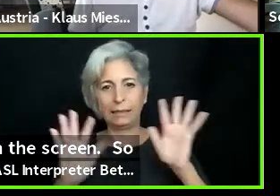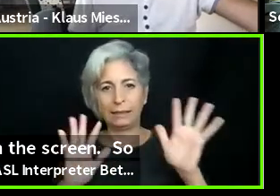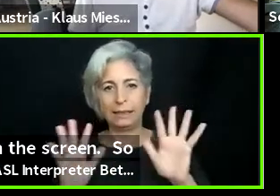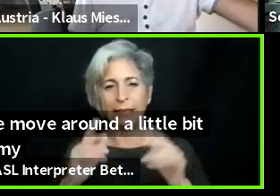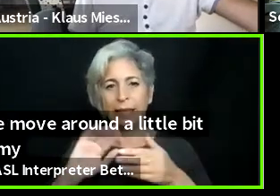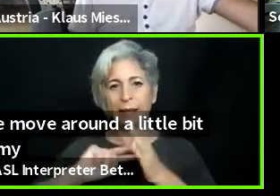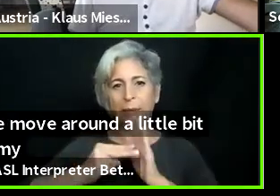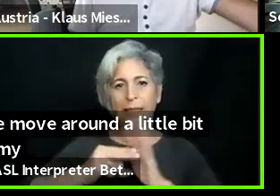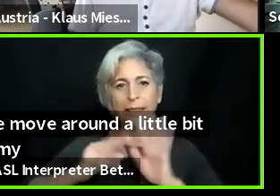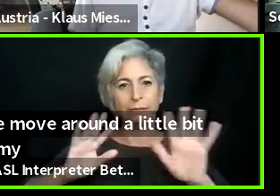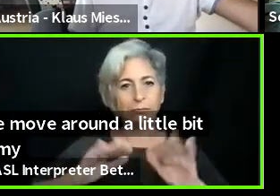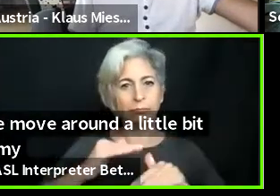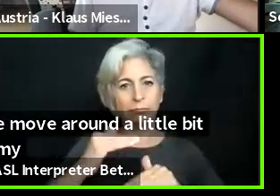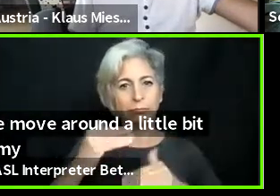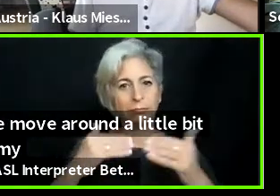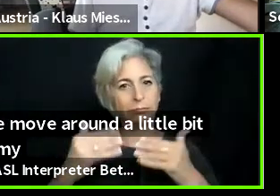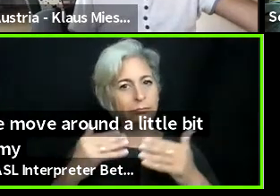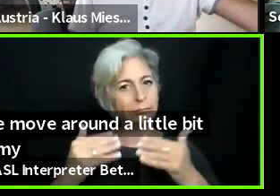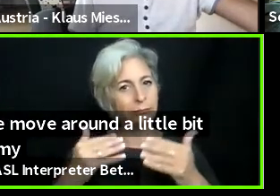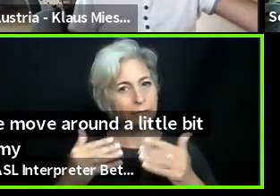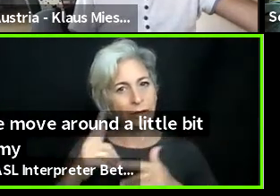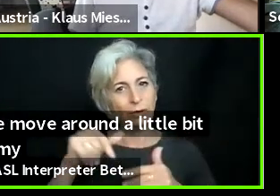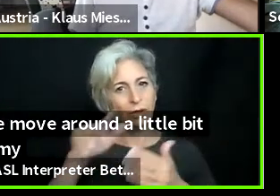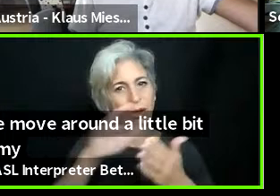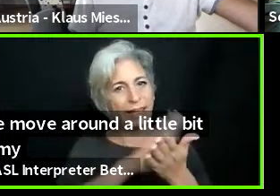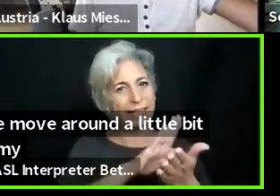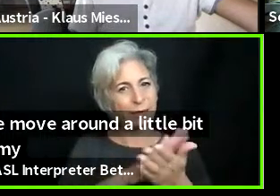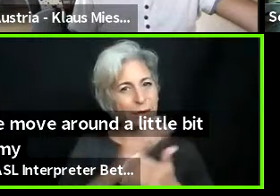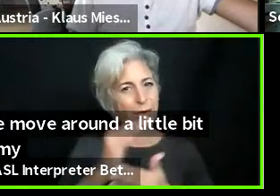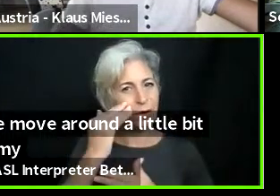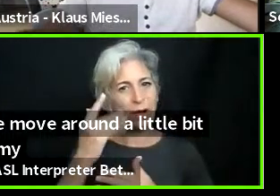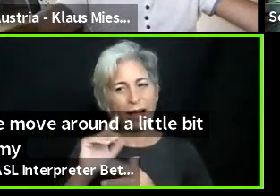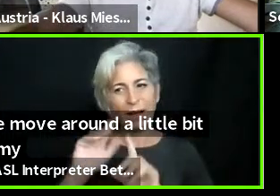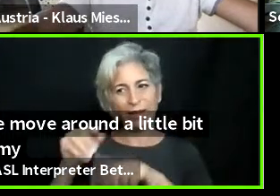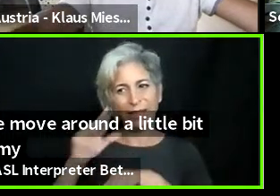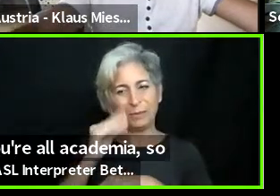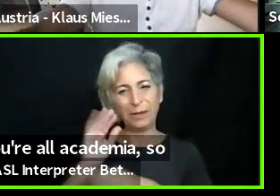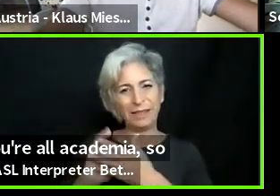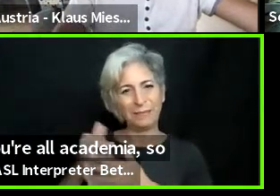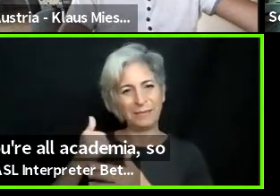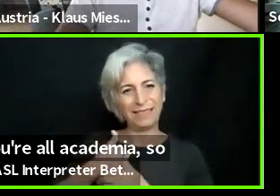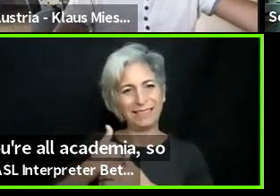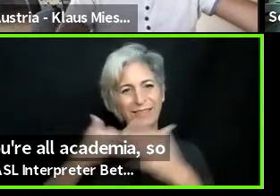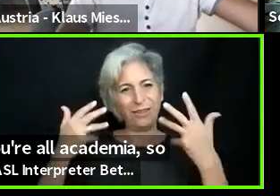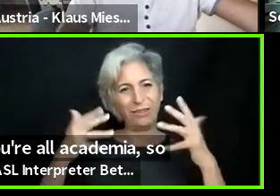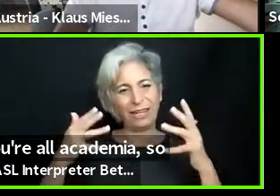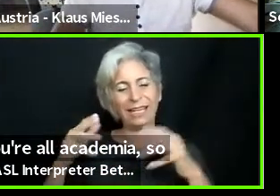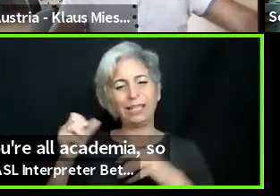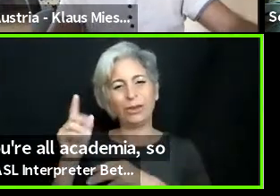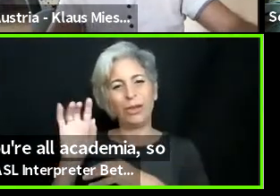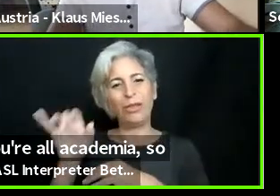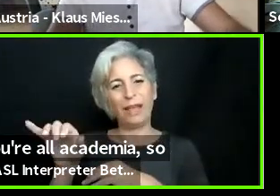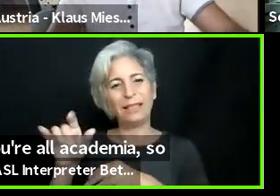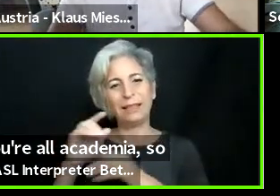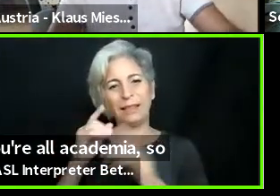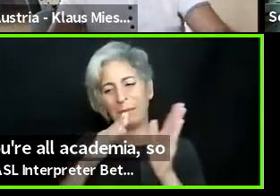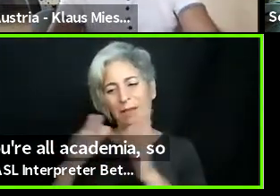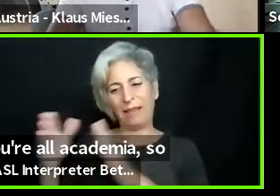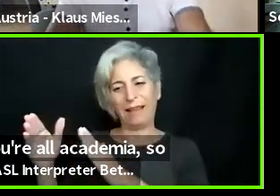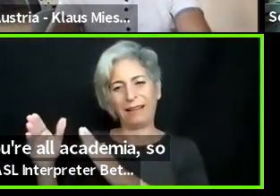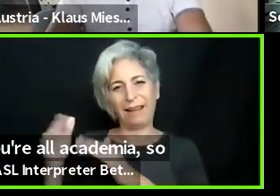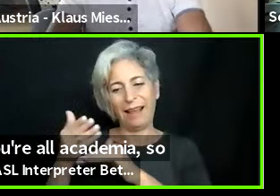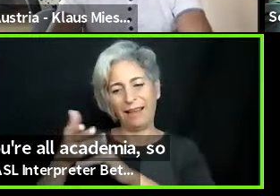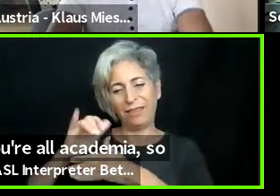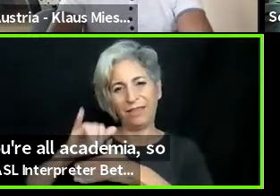means kind of, you know, you're all academia, so I know how it goes. I was there. So that's kind of the plan.